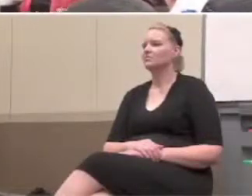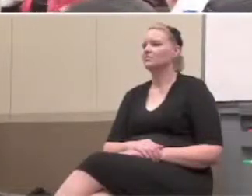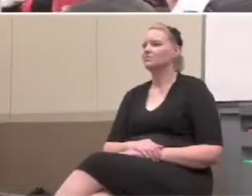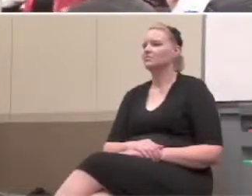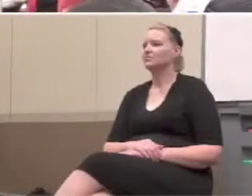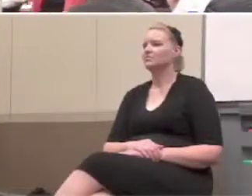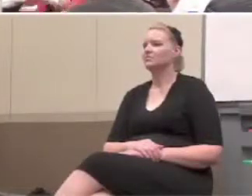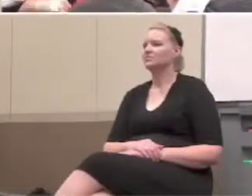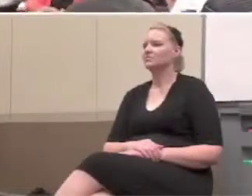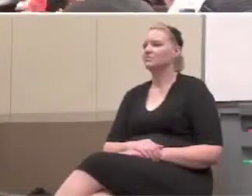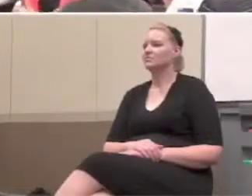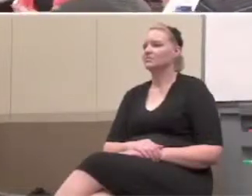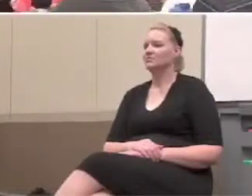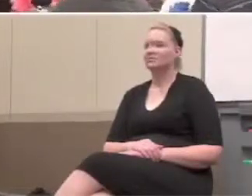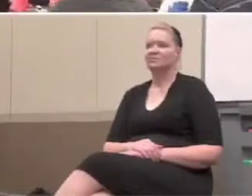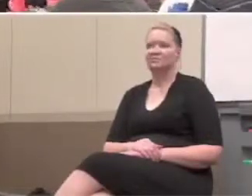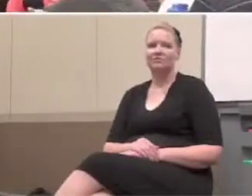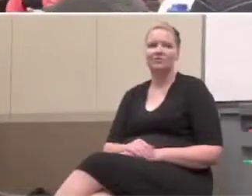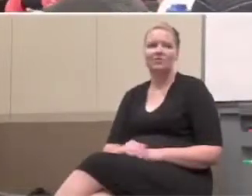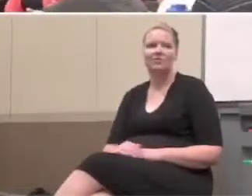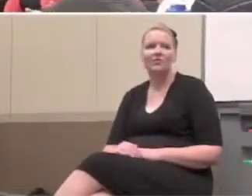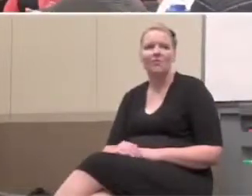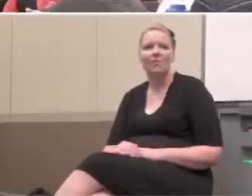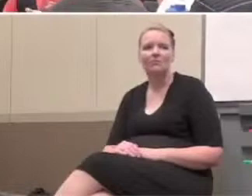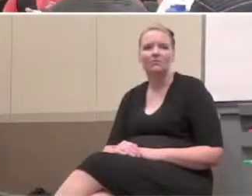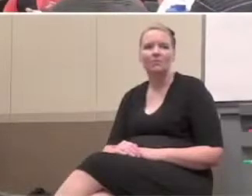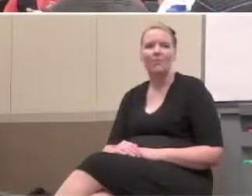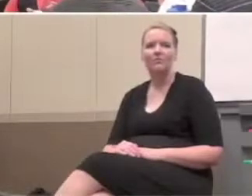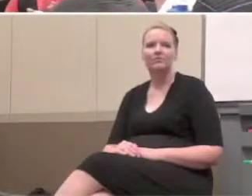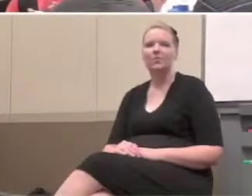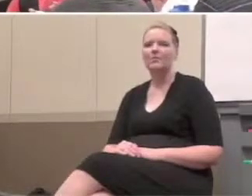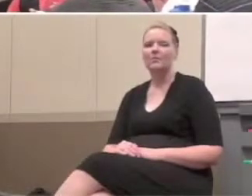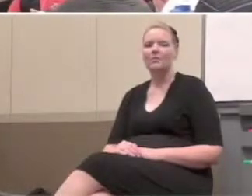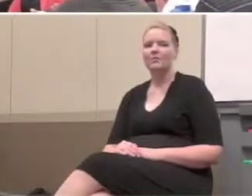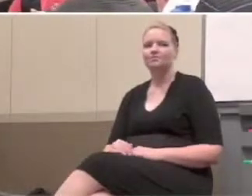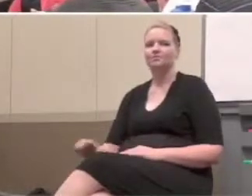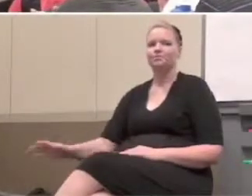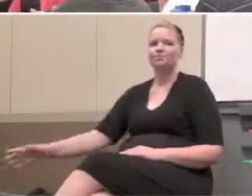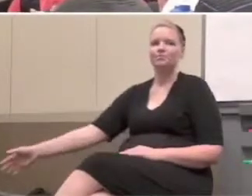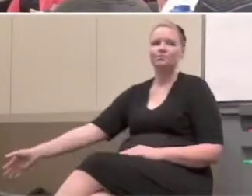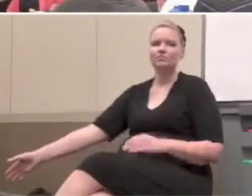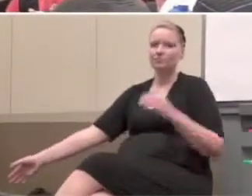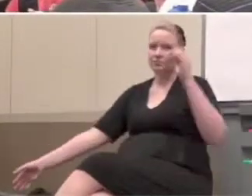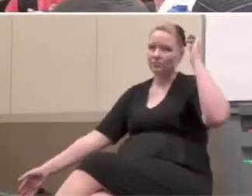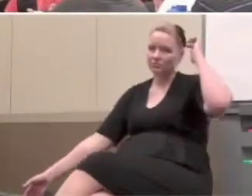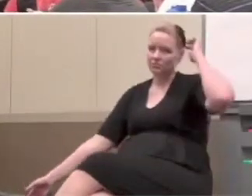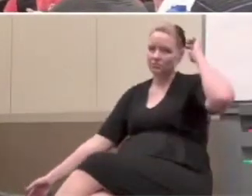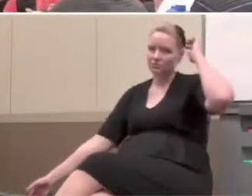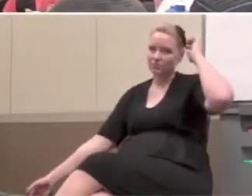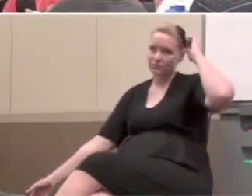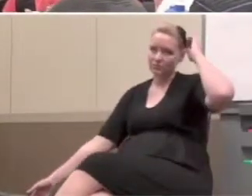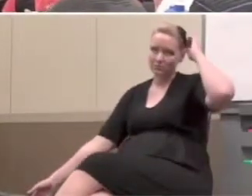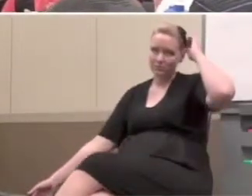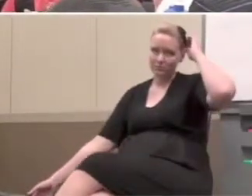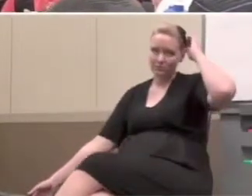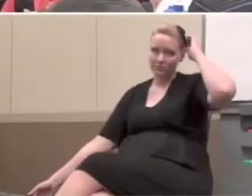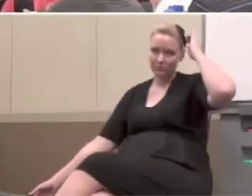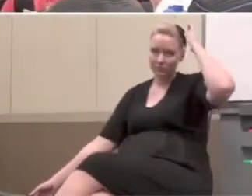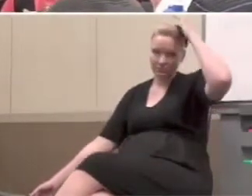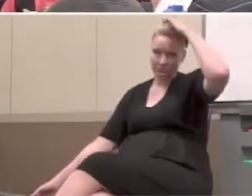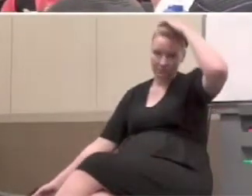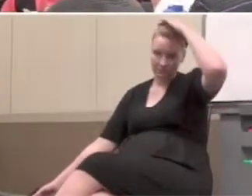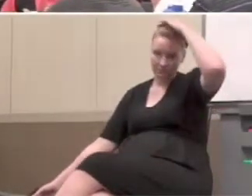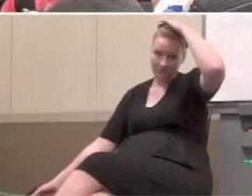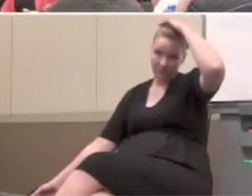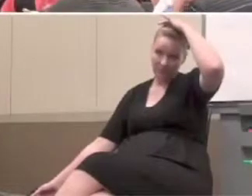Sounds like crazy. Like letting a kid come in an office and scream obscenities for 30 minutes. And if it's a kid